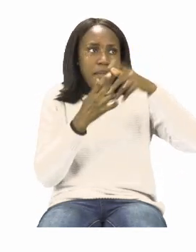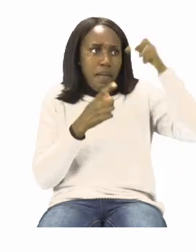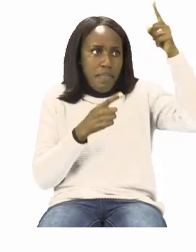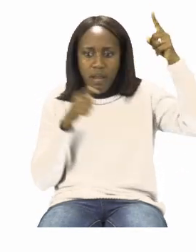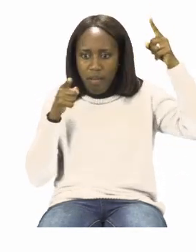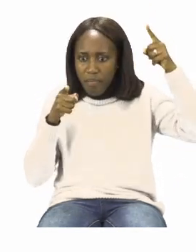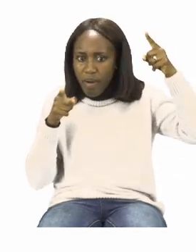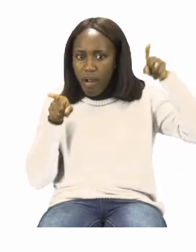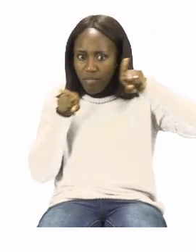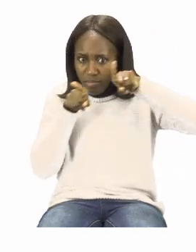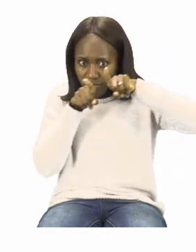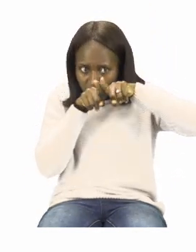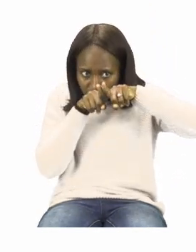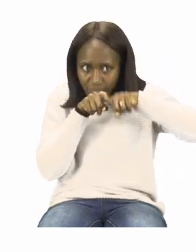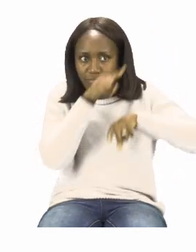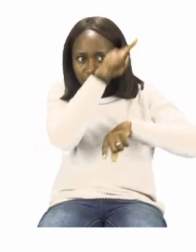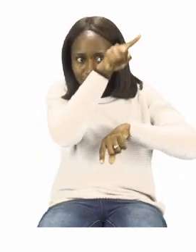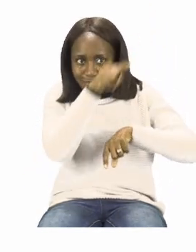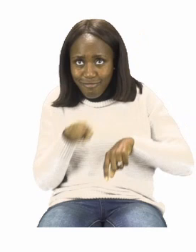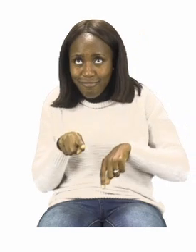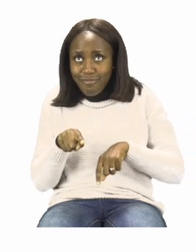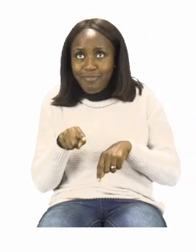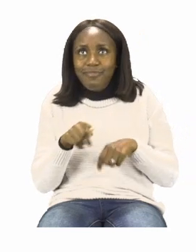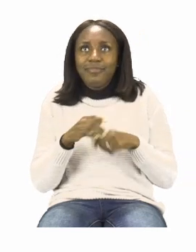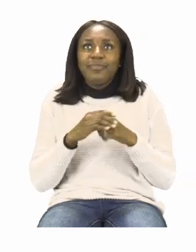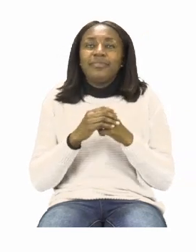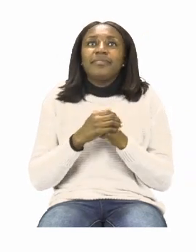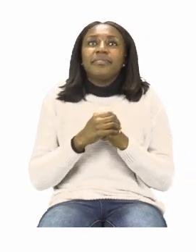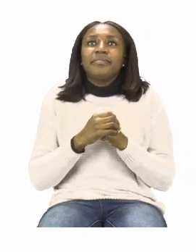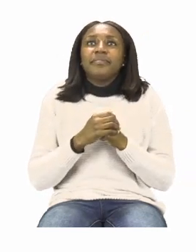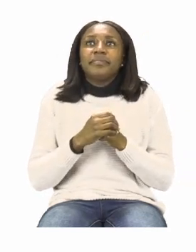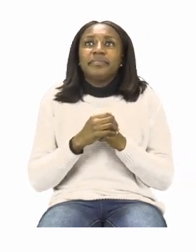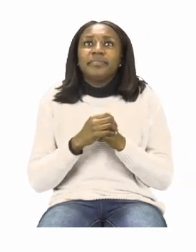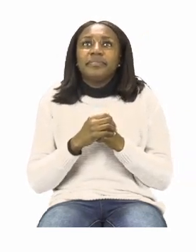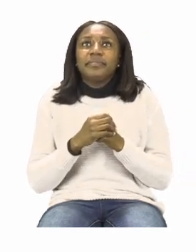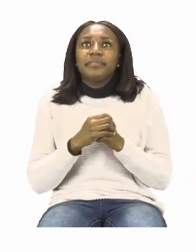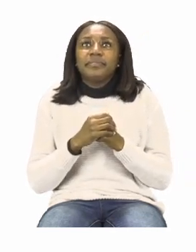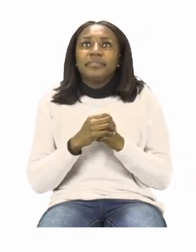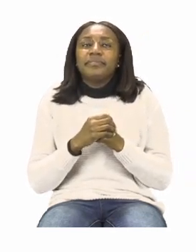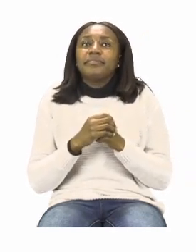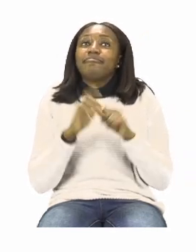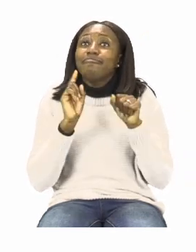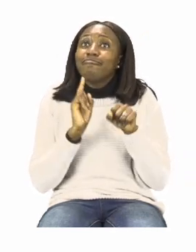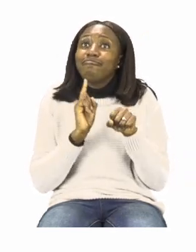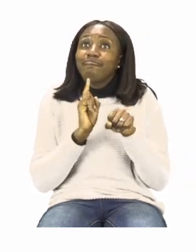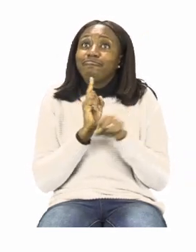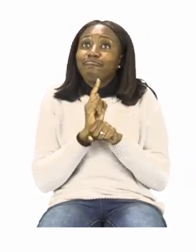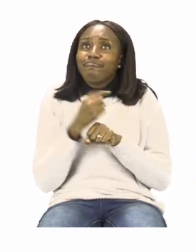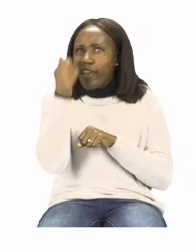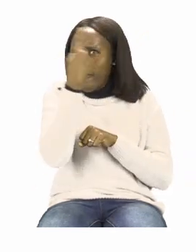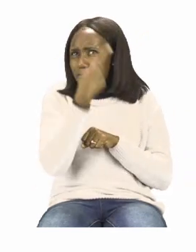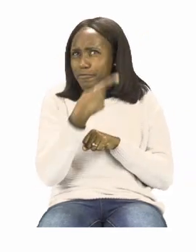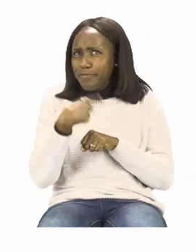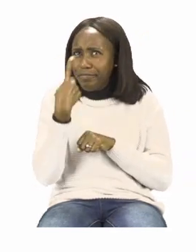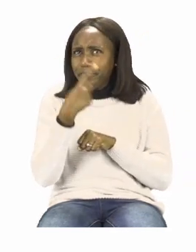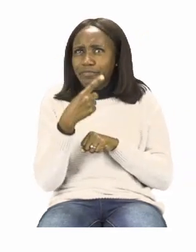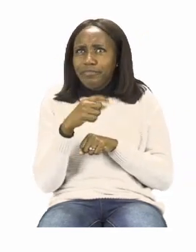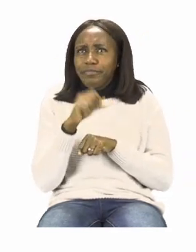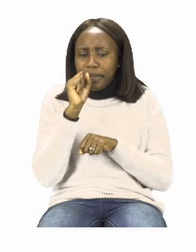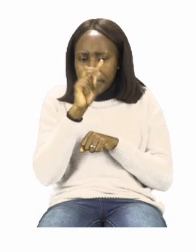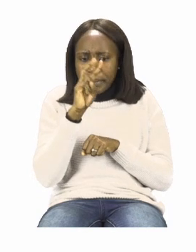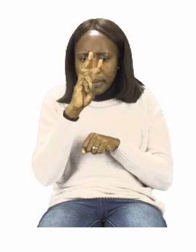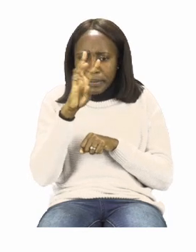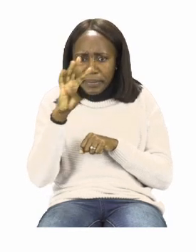Okay, now before we do that, I want us to count the faces in